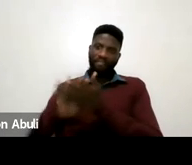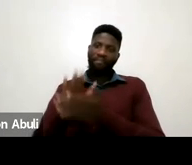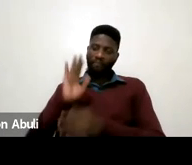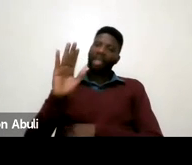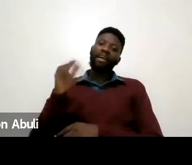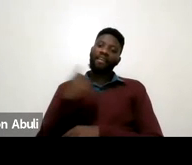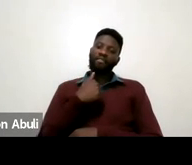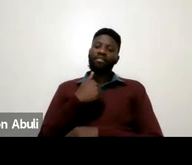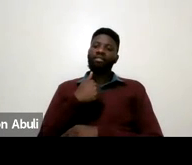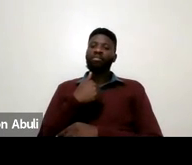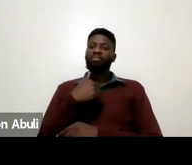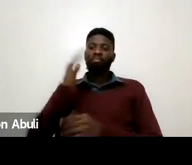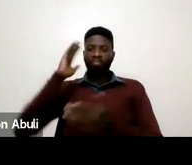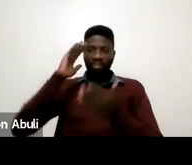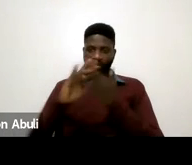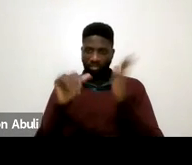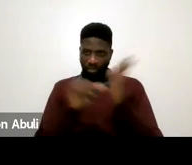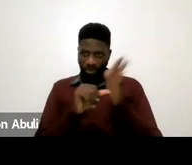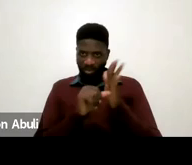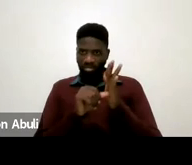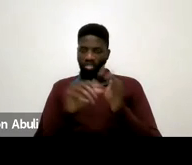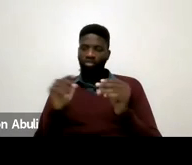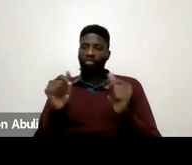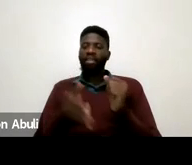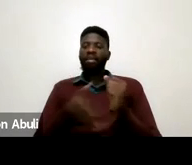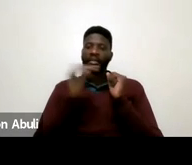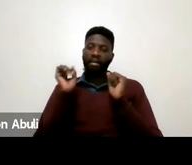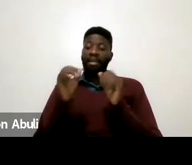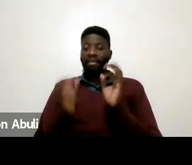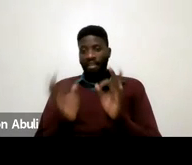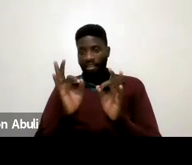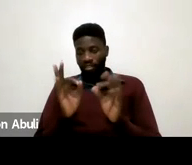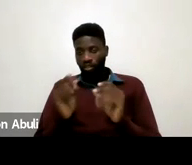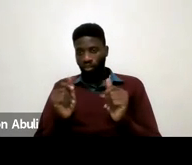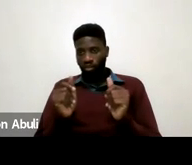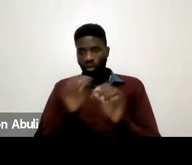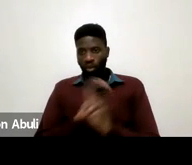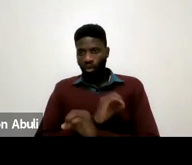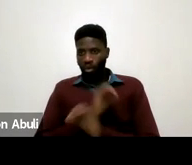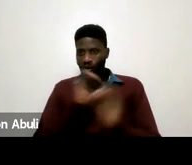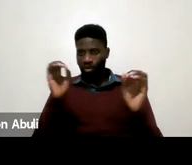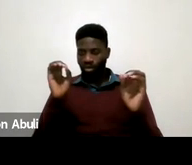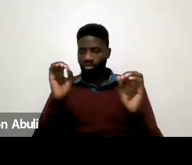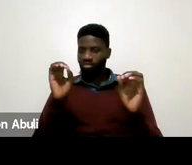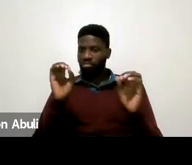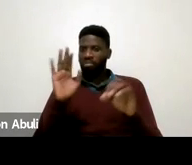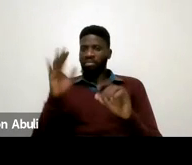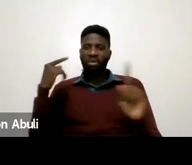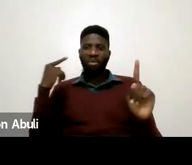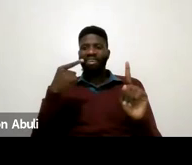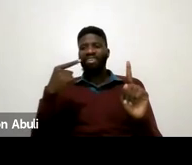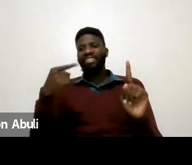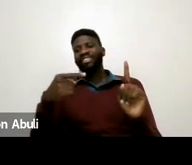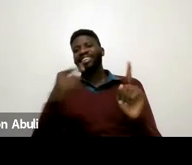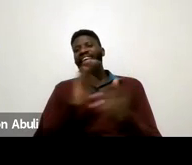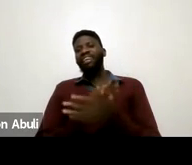solution to the problem that you want to solve. Otherwise, if it's not the solution, then your goal it's empty. It's not